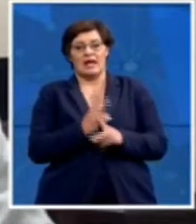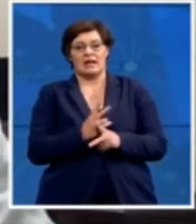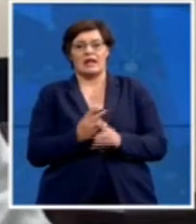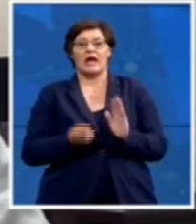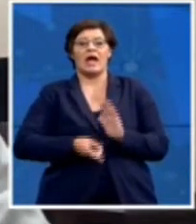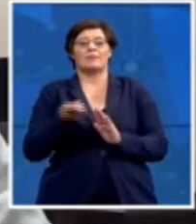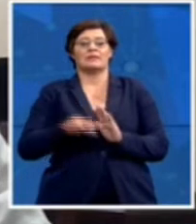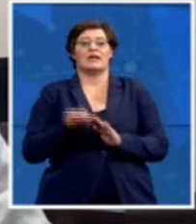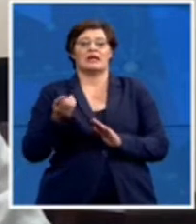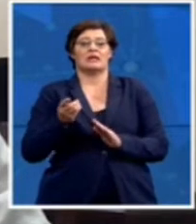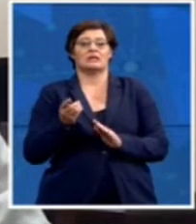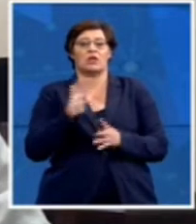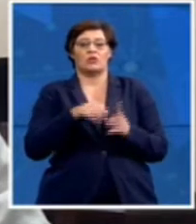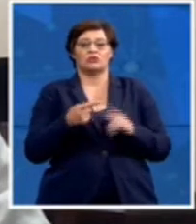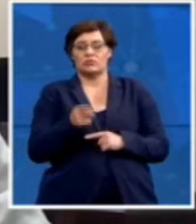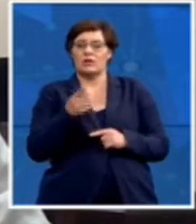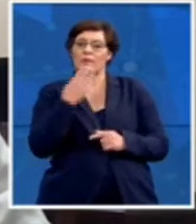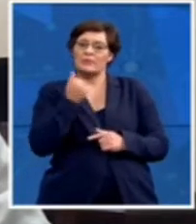please.